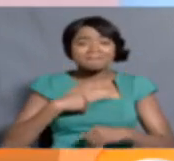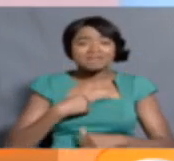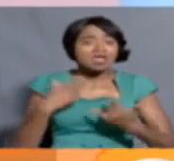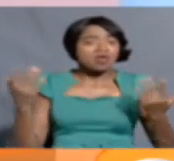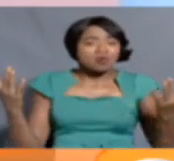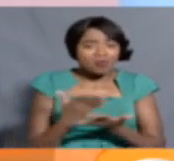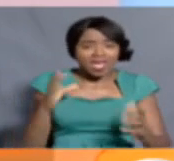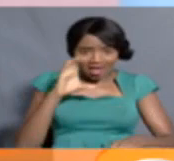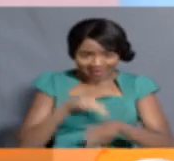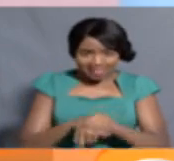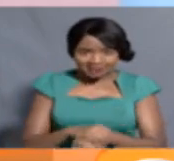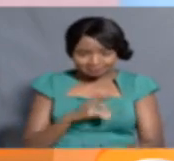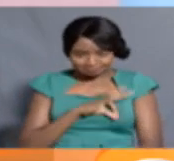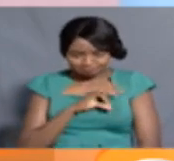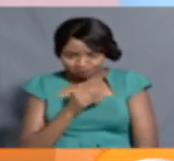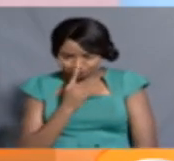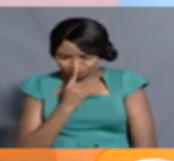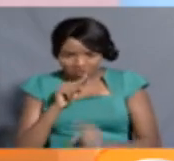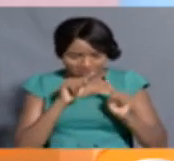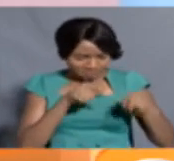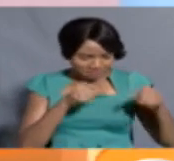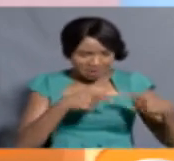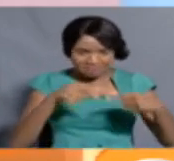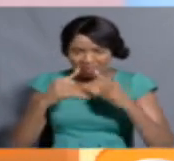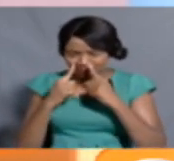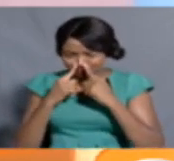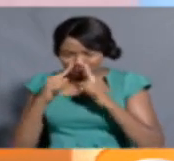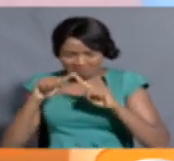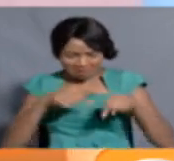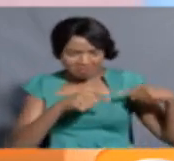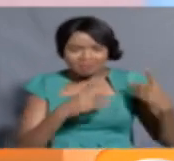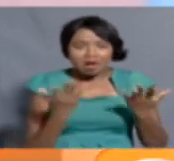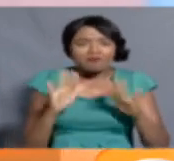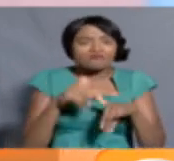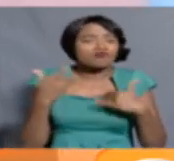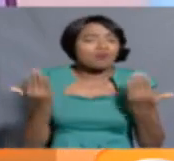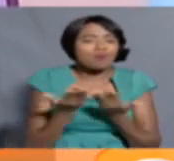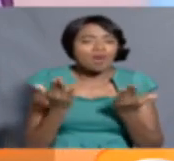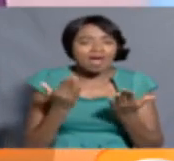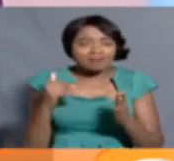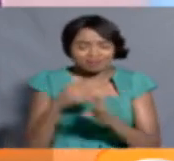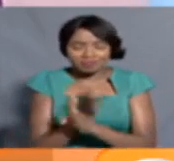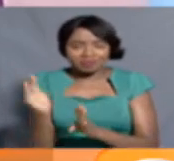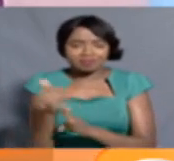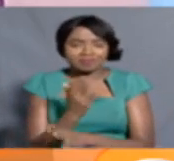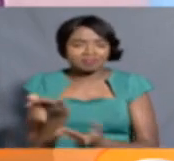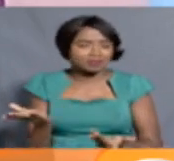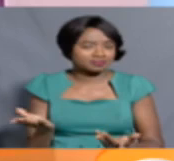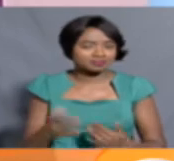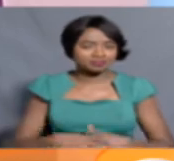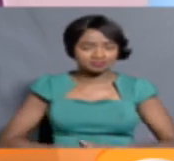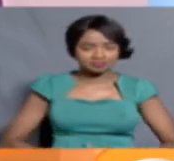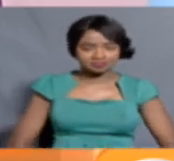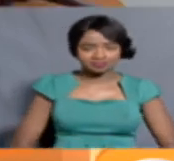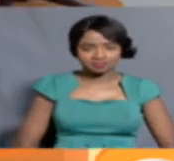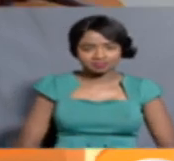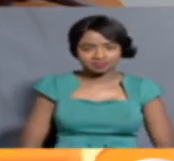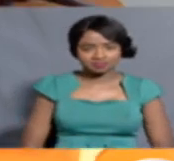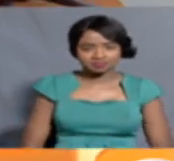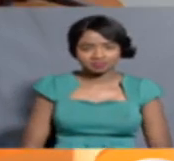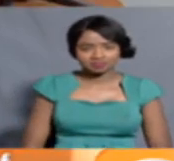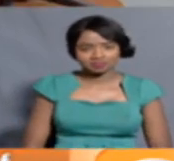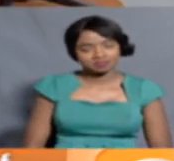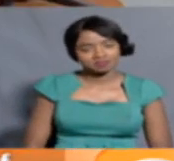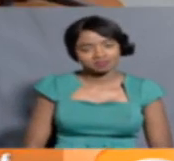pata kashilingi ama mbili ama tatu that I'm not working for, that I'm getting illegally. Lina, we need to finish one more point before we are done. There's just one more thing